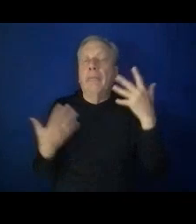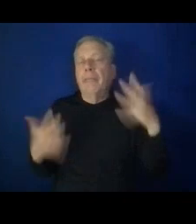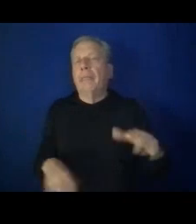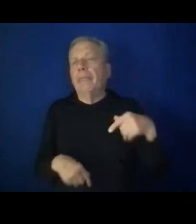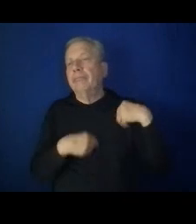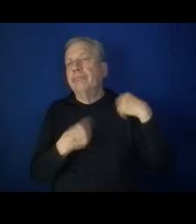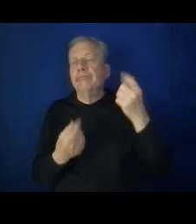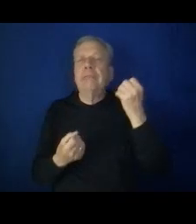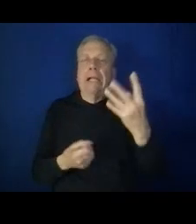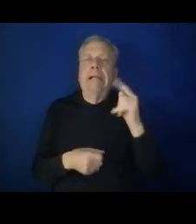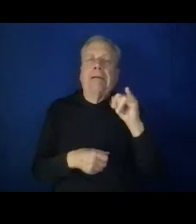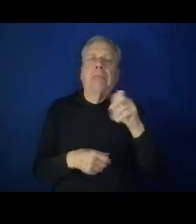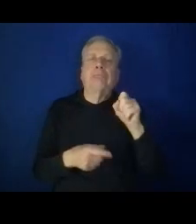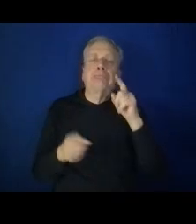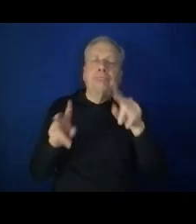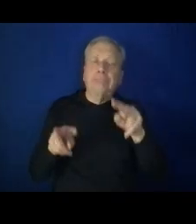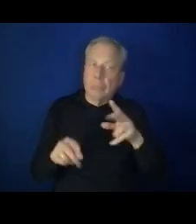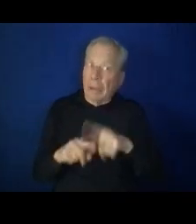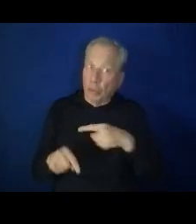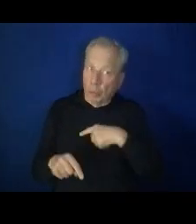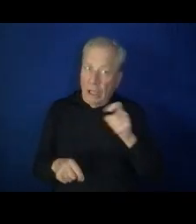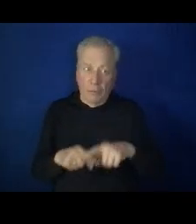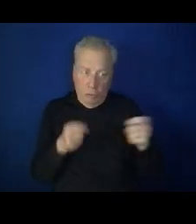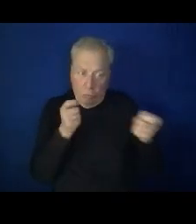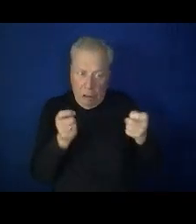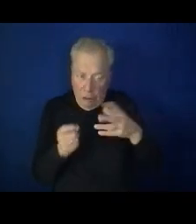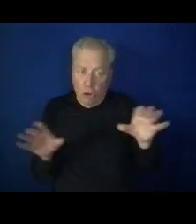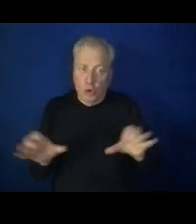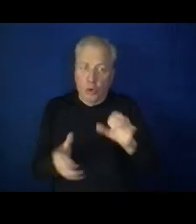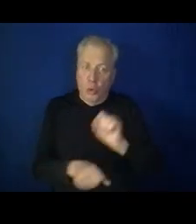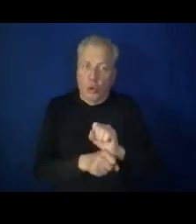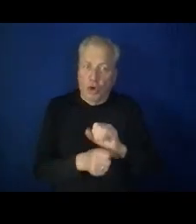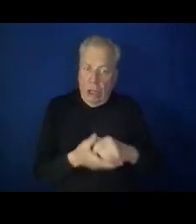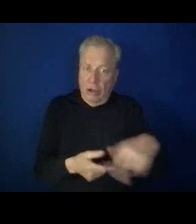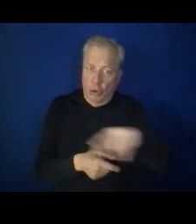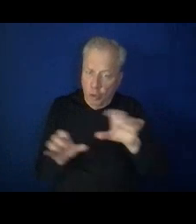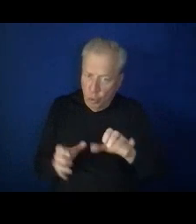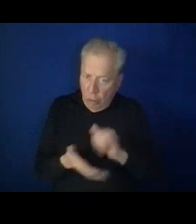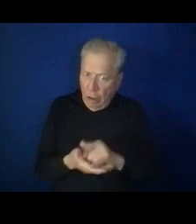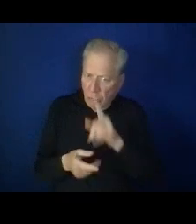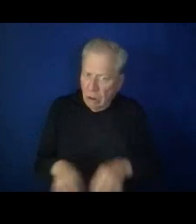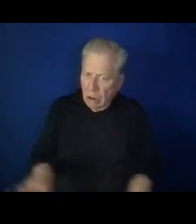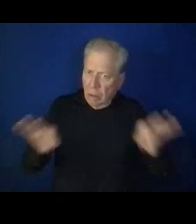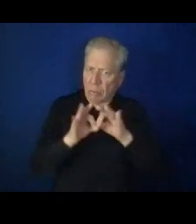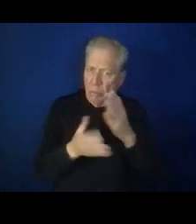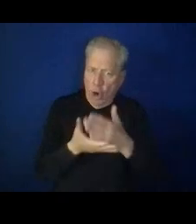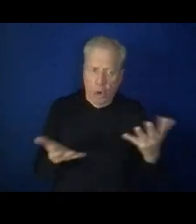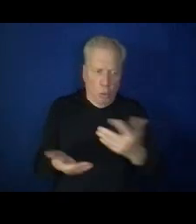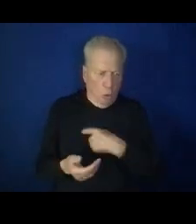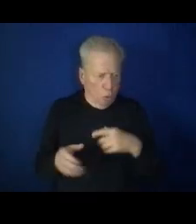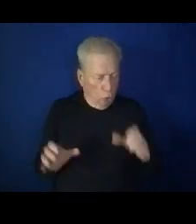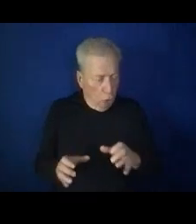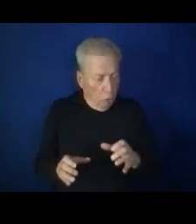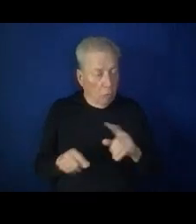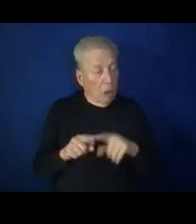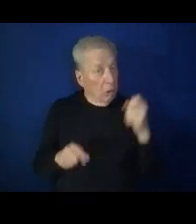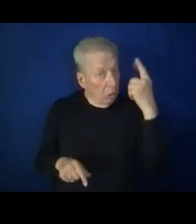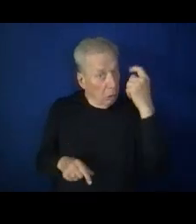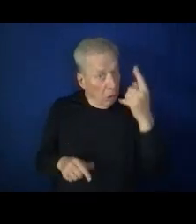going to come. You're going to help us manage that by doing the work that you do, a very critical component of what we're doing. But with that, with